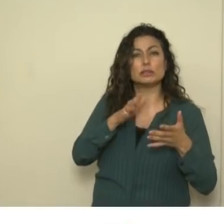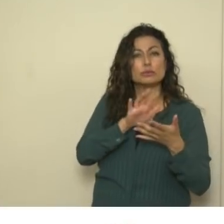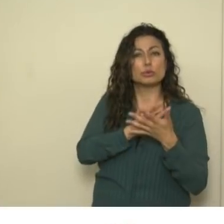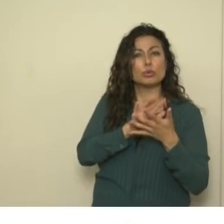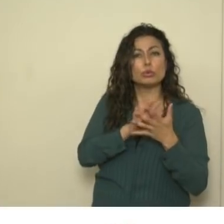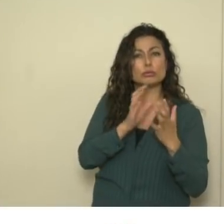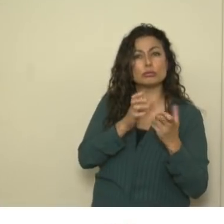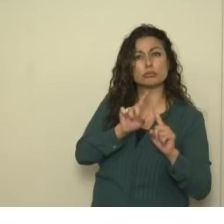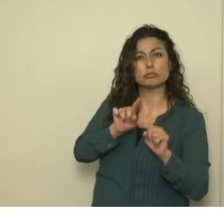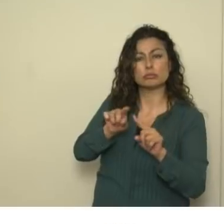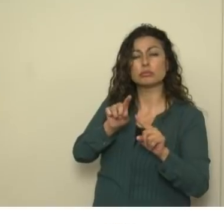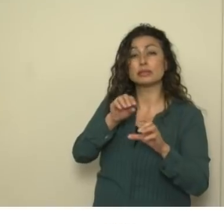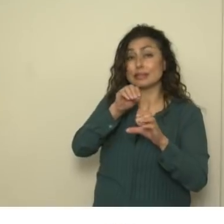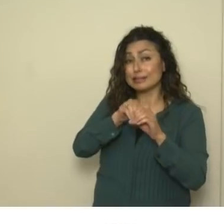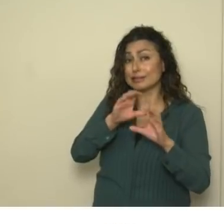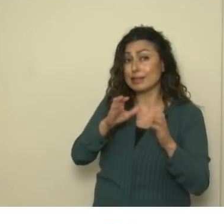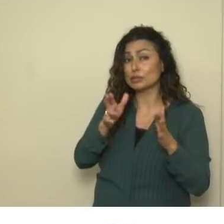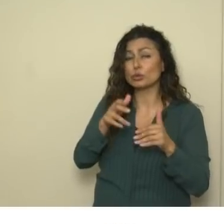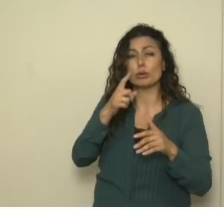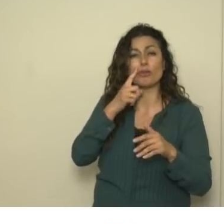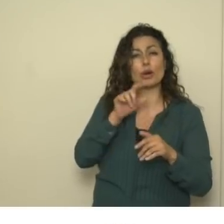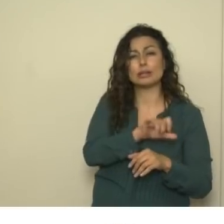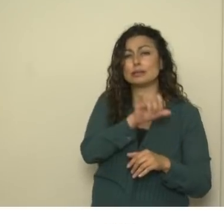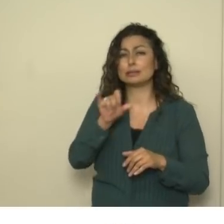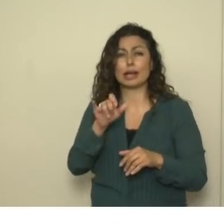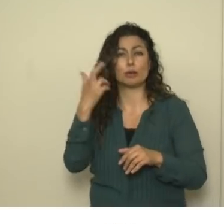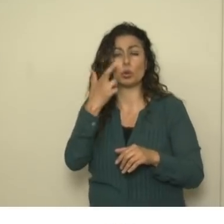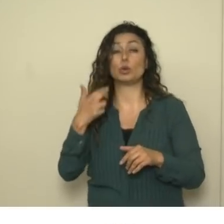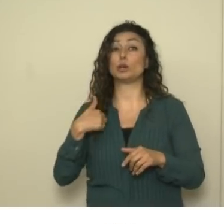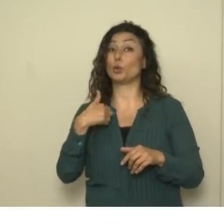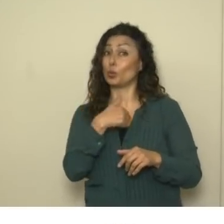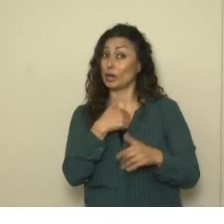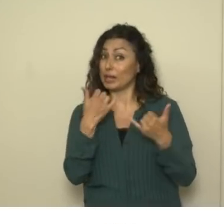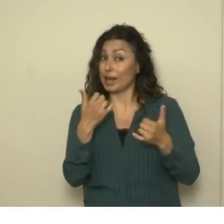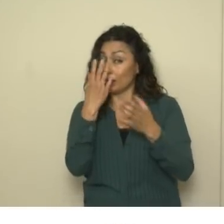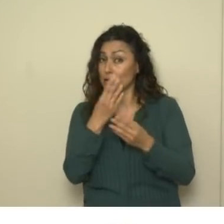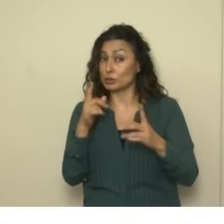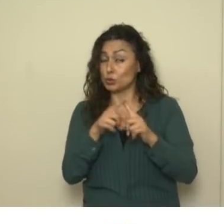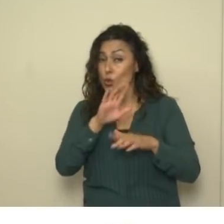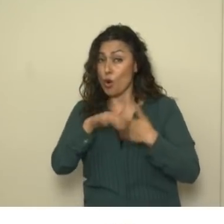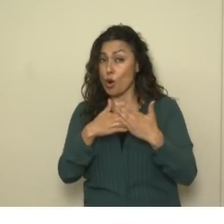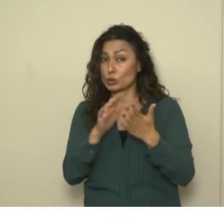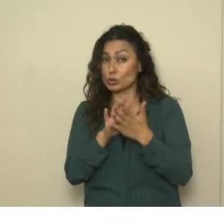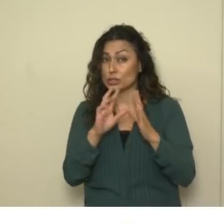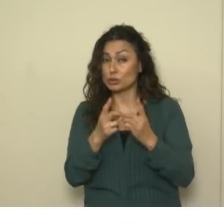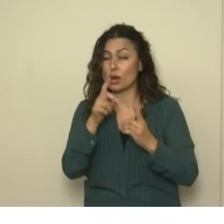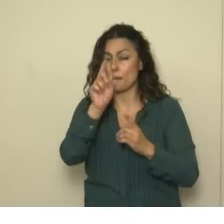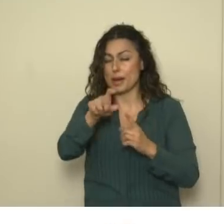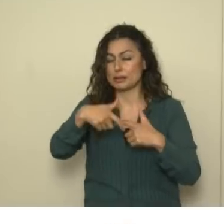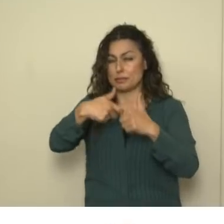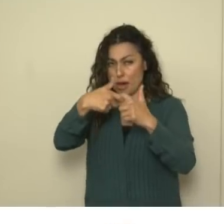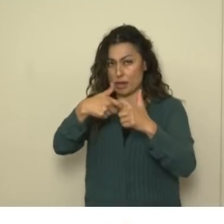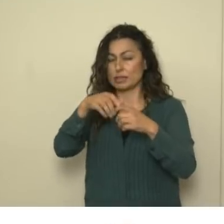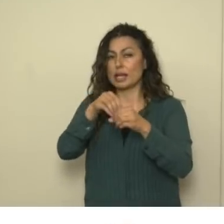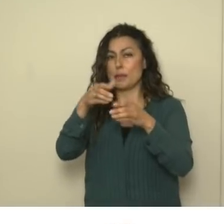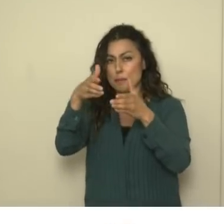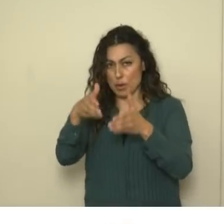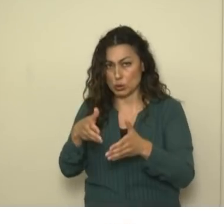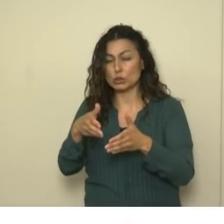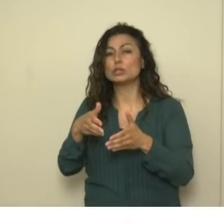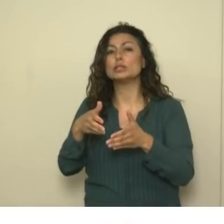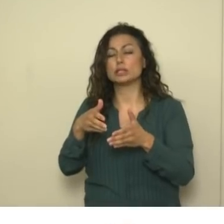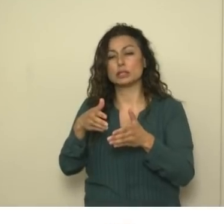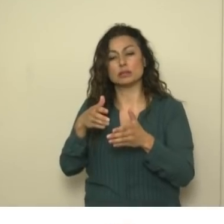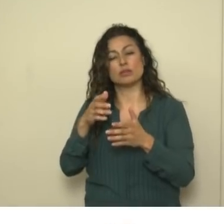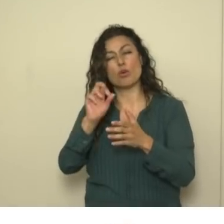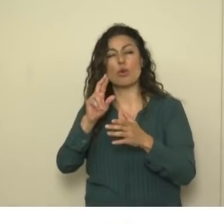participation in the classroom. And for the very same reasons, we're saying to all school districts, they have to pause in-person